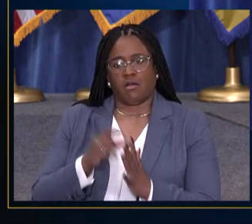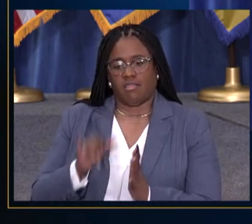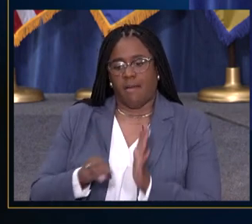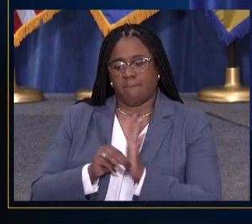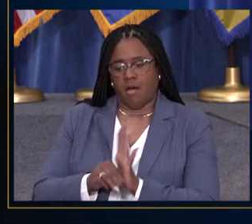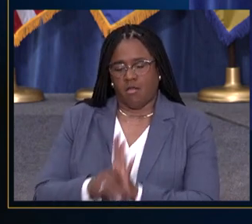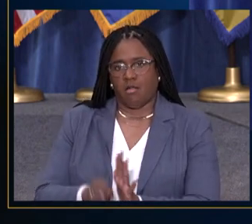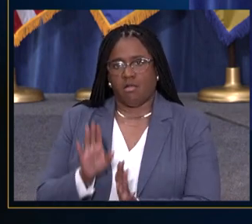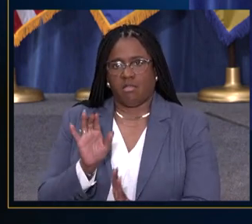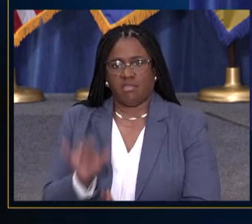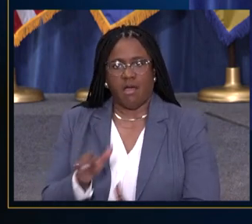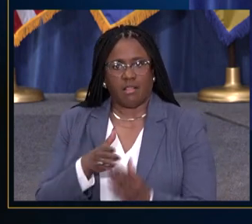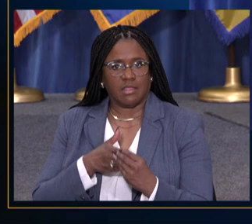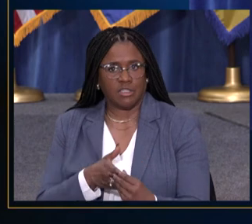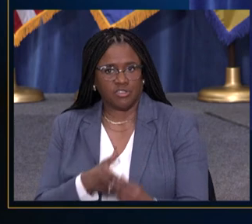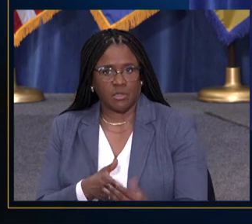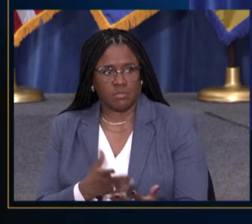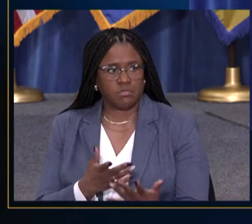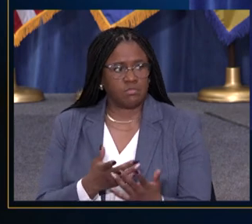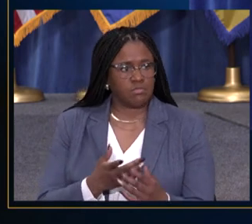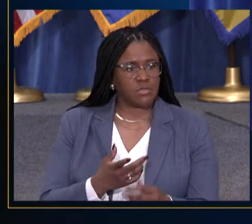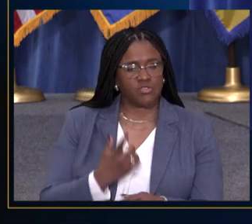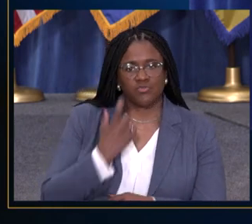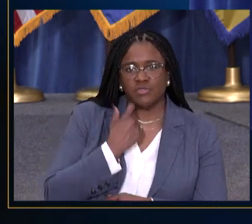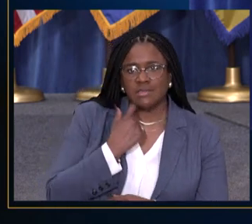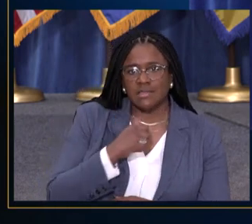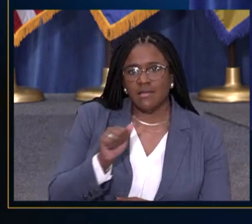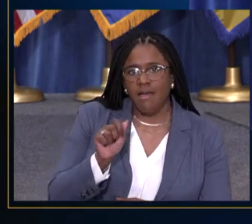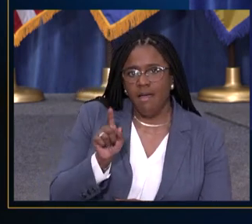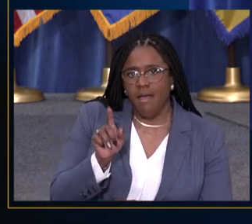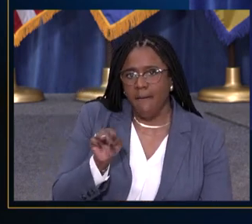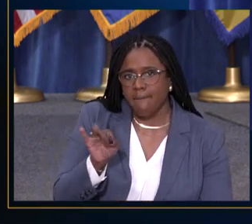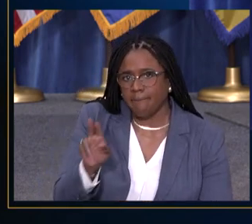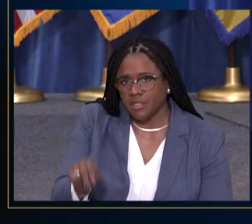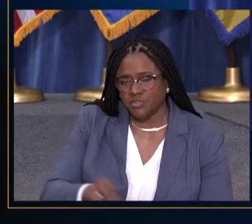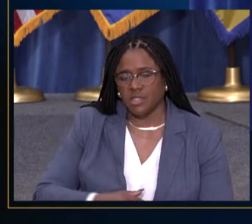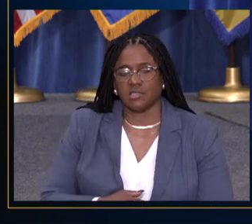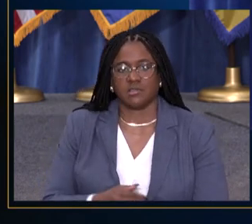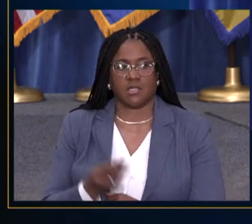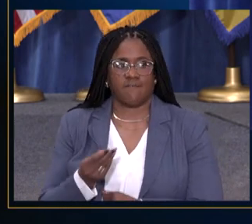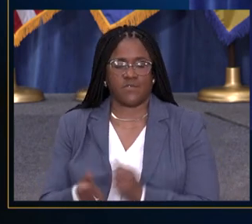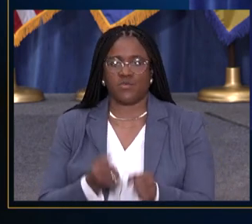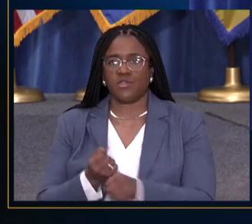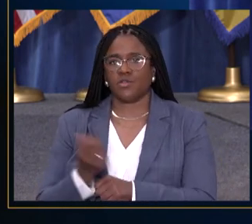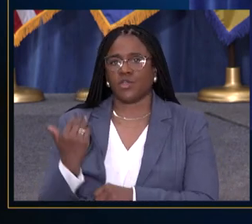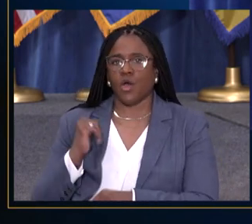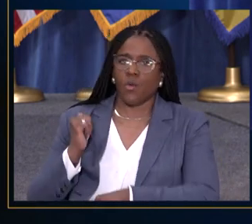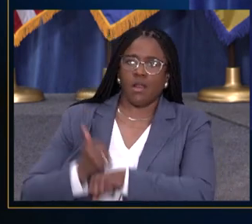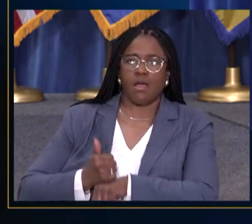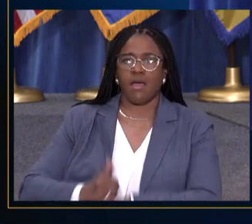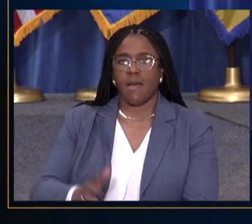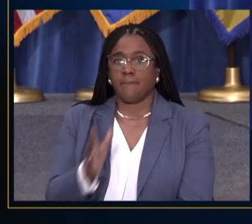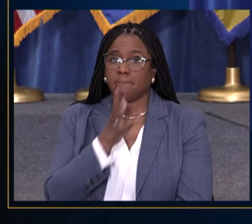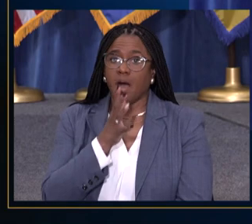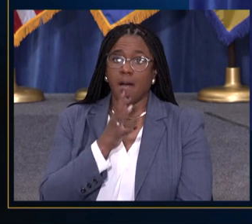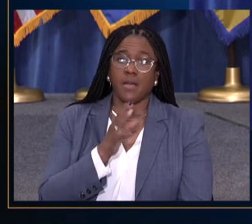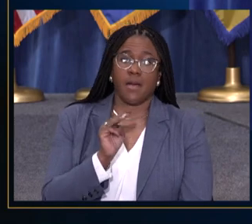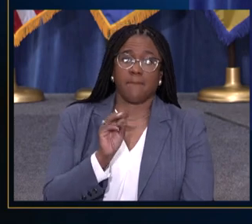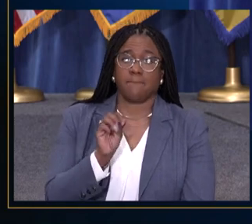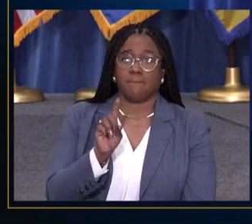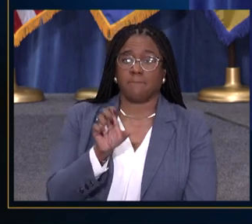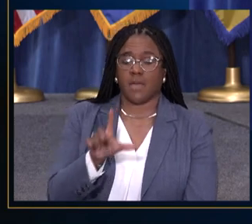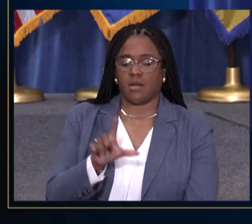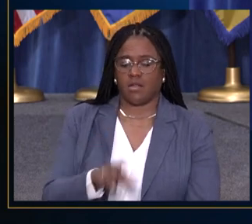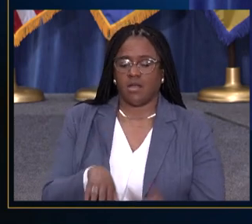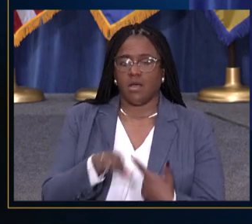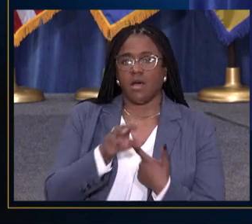leadership by more recent administrations, a few years ago, we launched the MOM model, maternal opioid